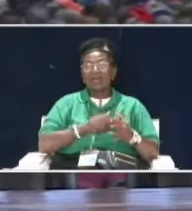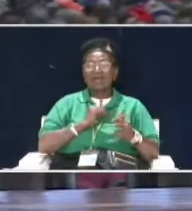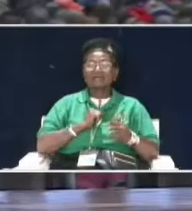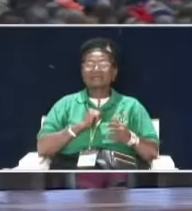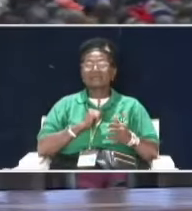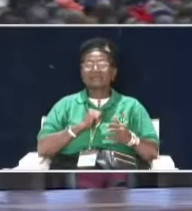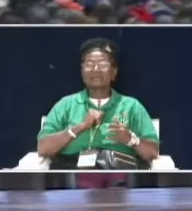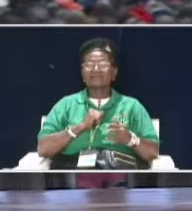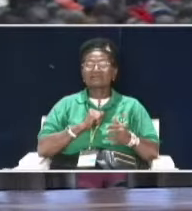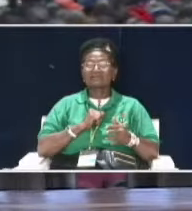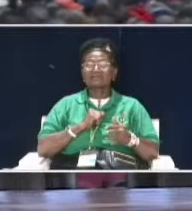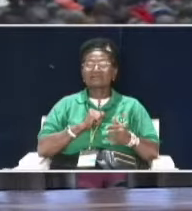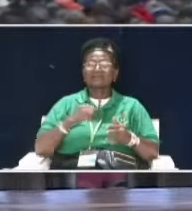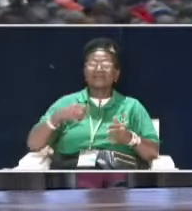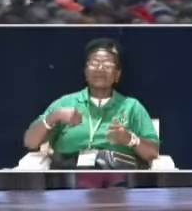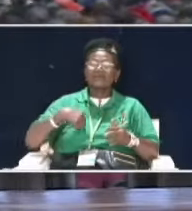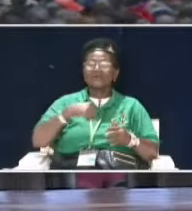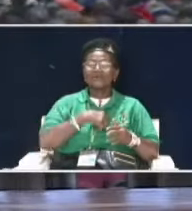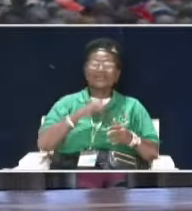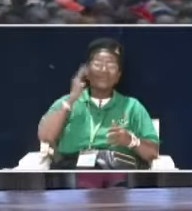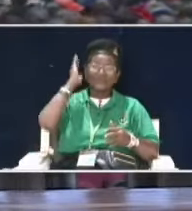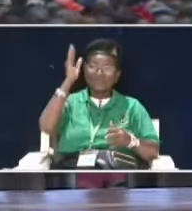"We shall see what we shall see."